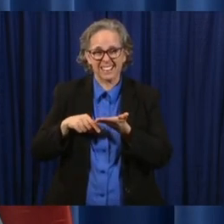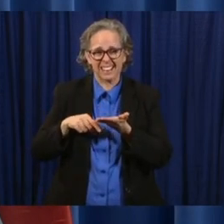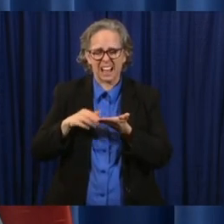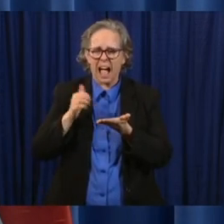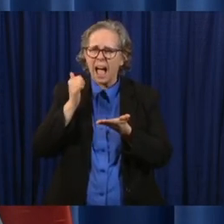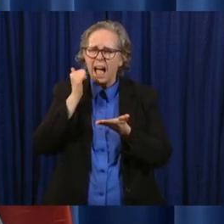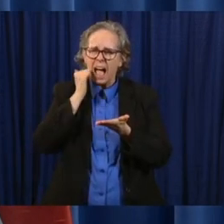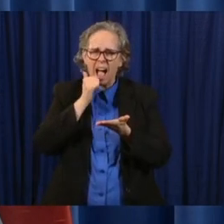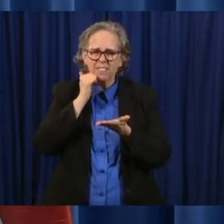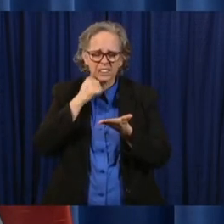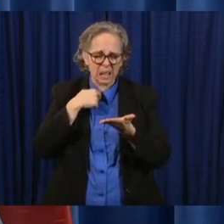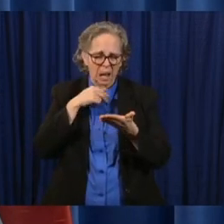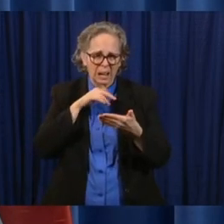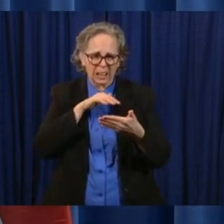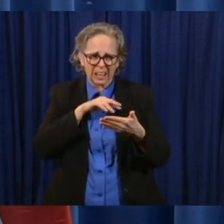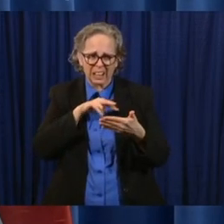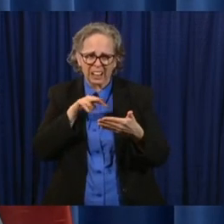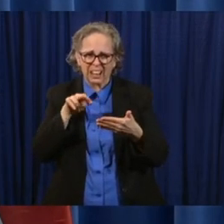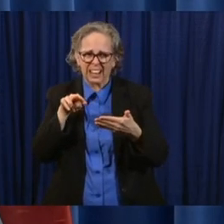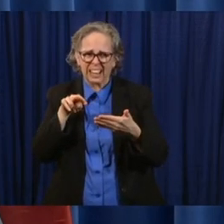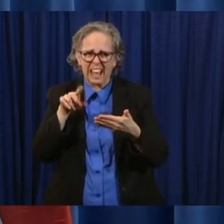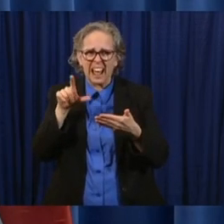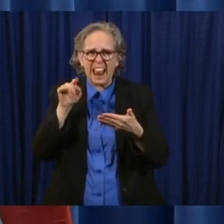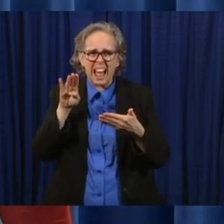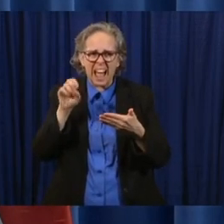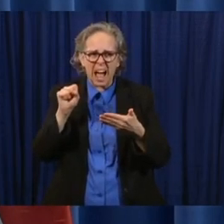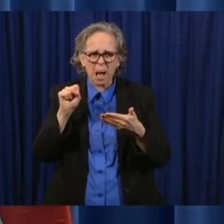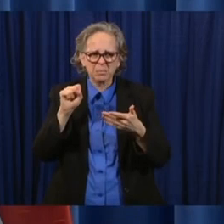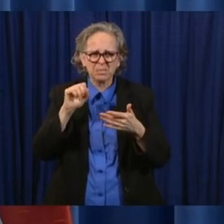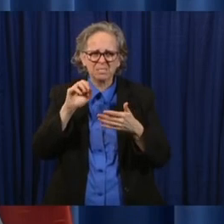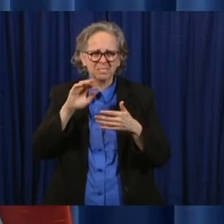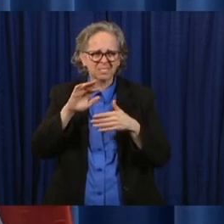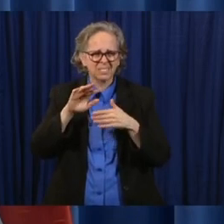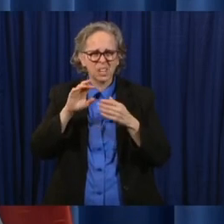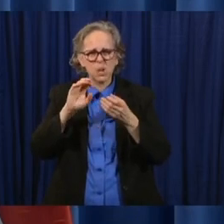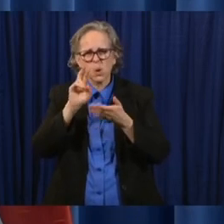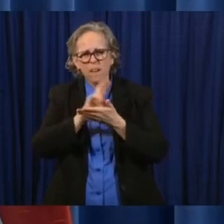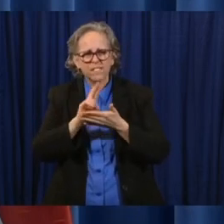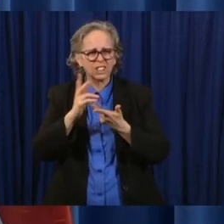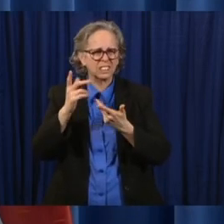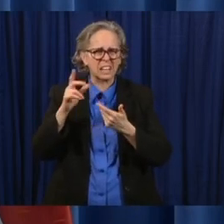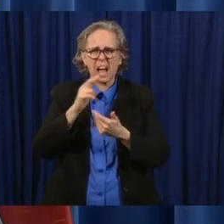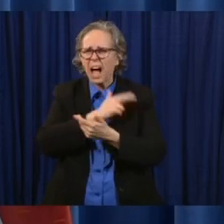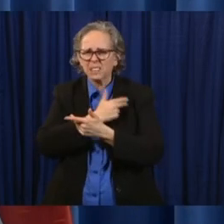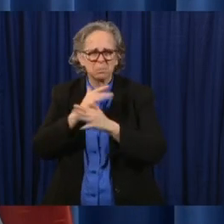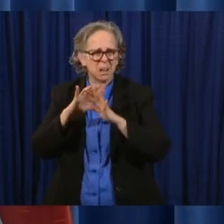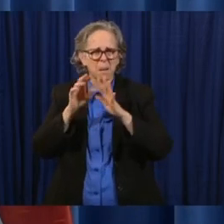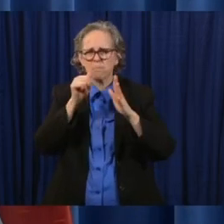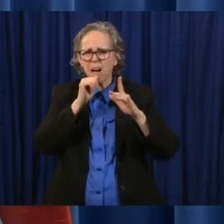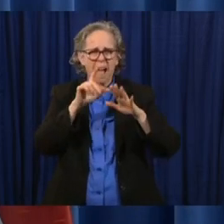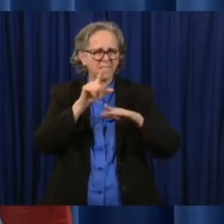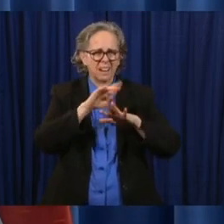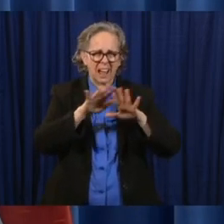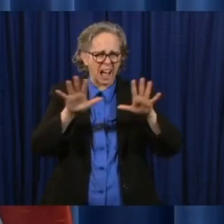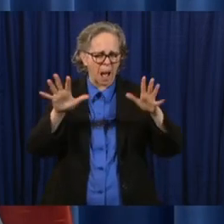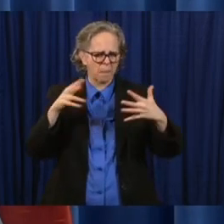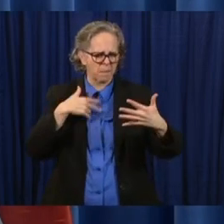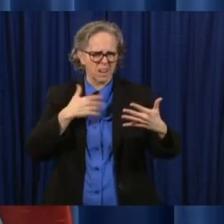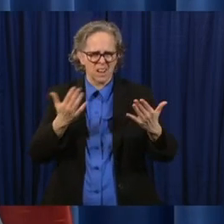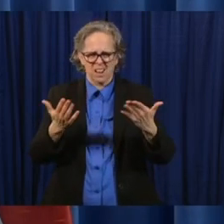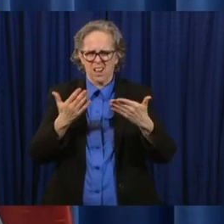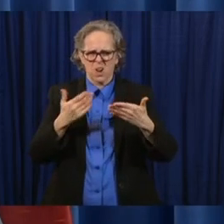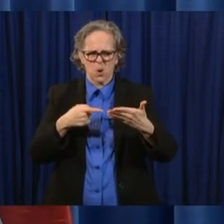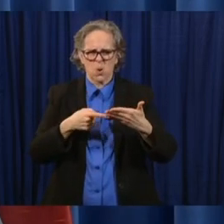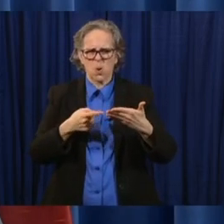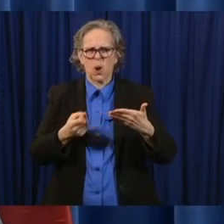not just the public labs, but our university labs, our hospital labs. and I look at their capacity, and then I look at how many they're